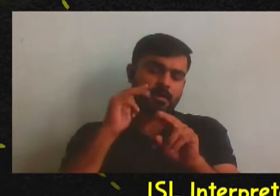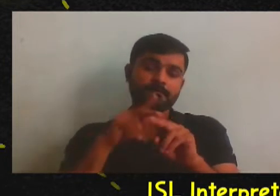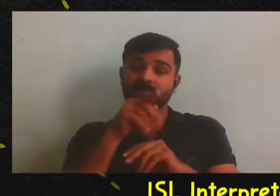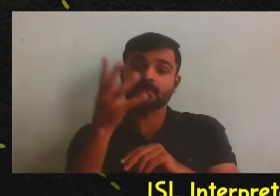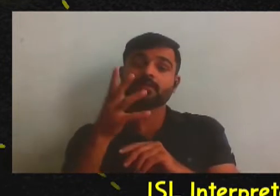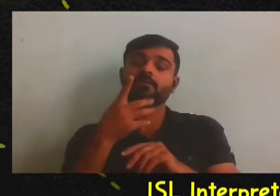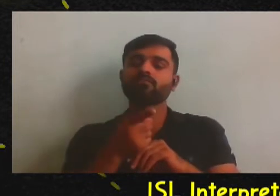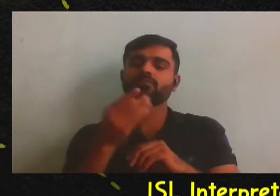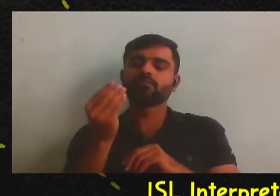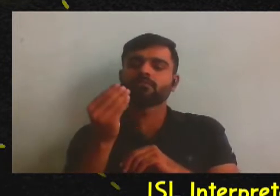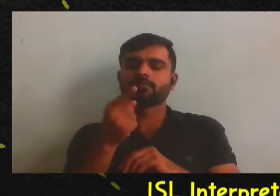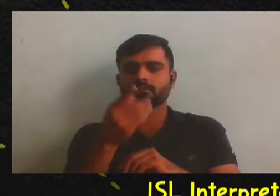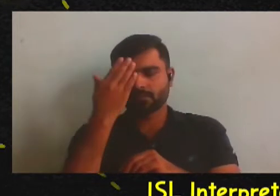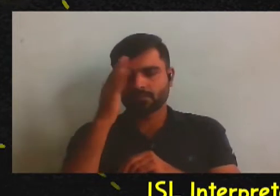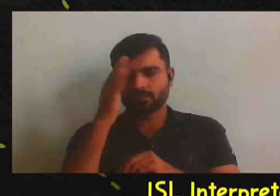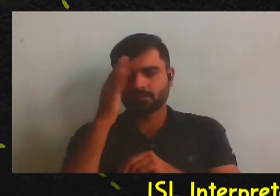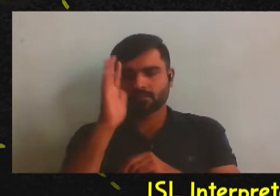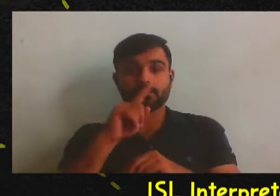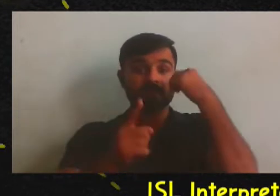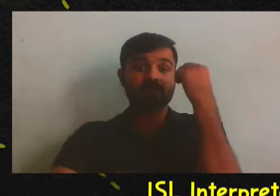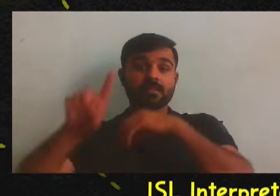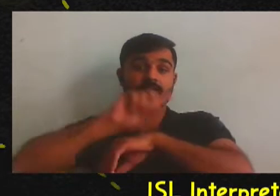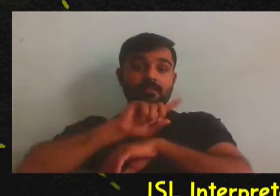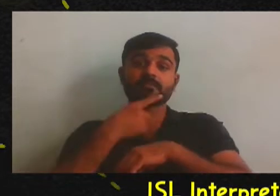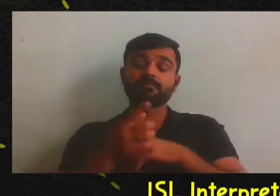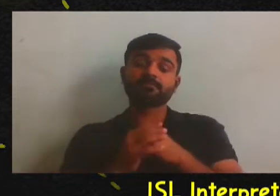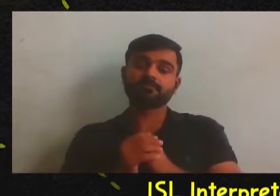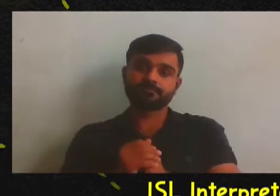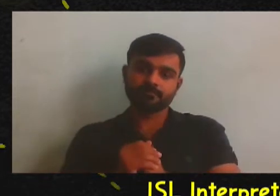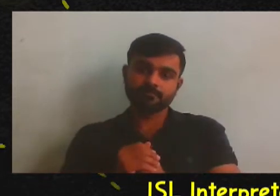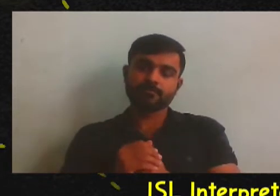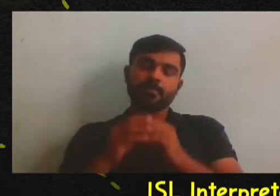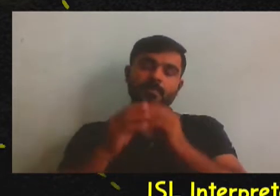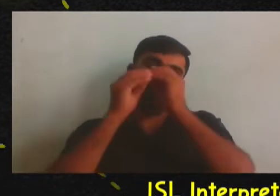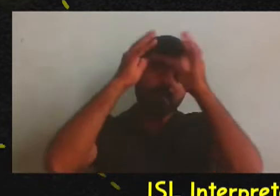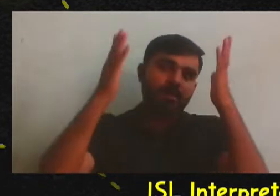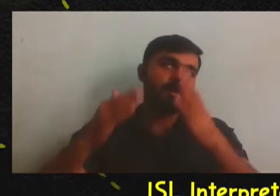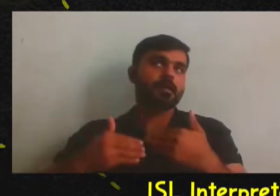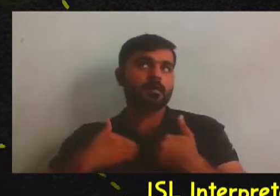quite at the end of the day, uh, desire, pleasure,